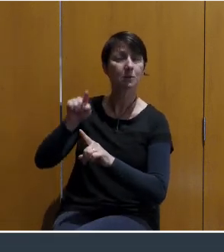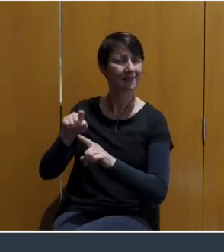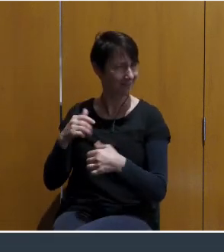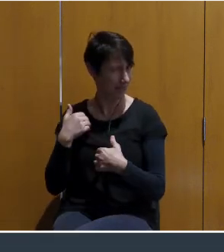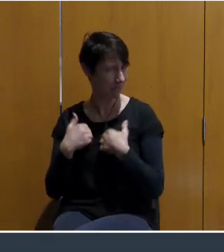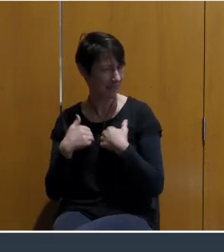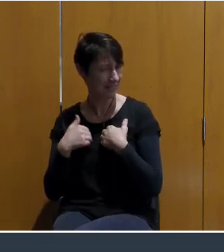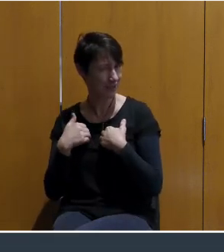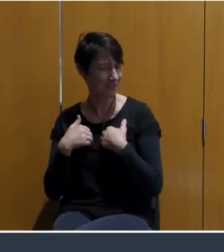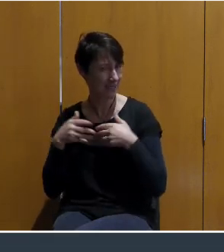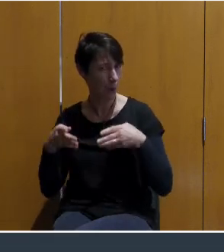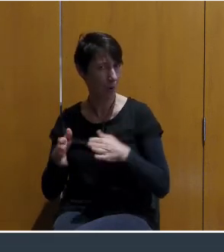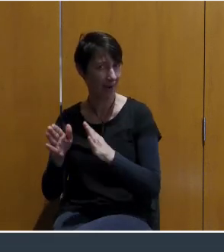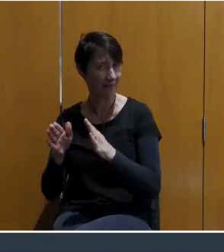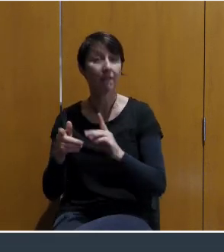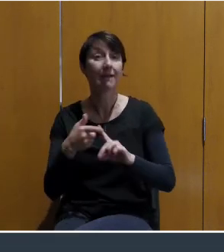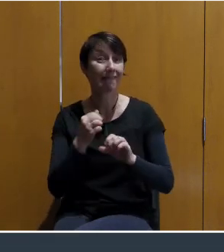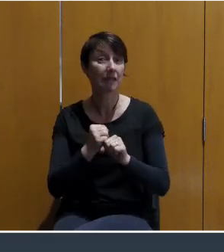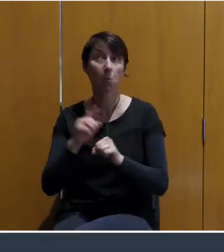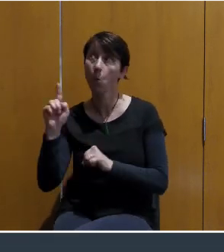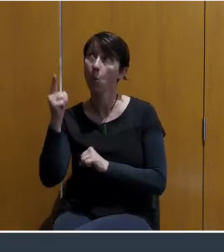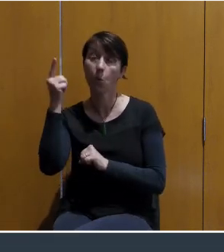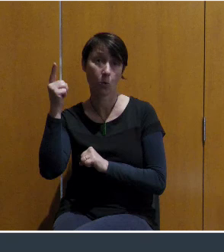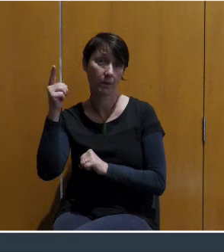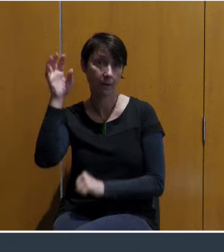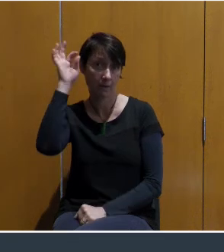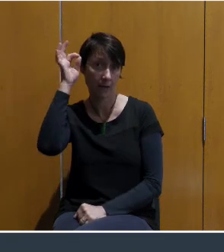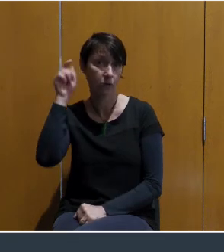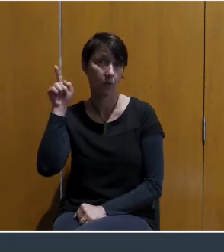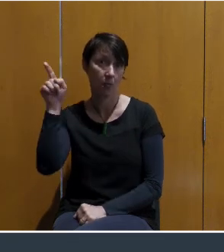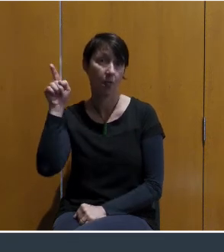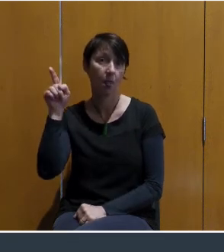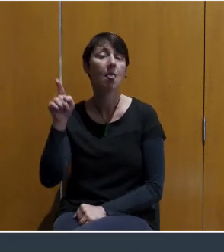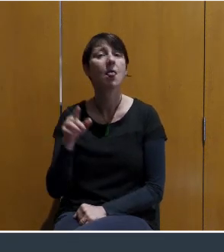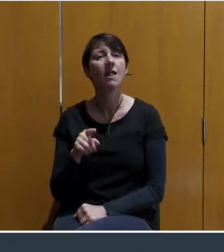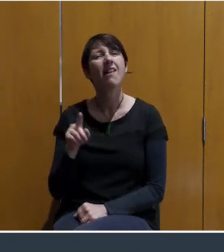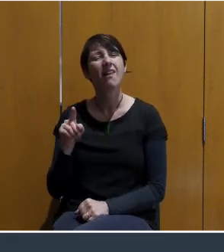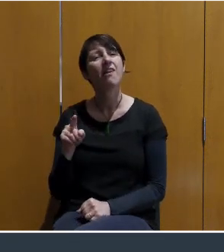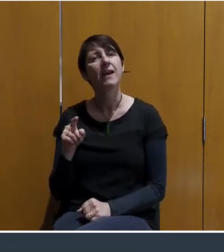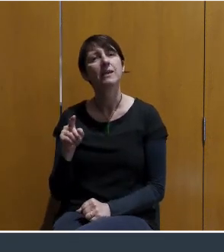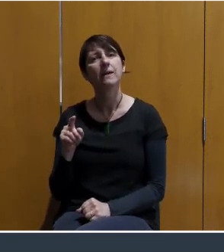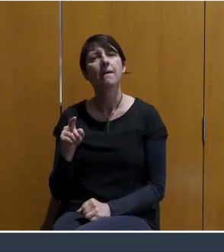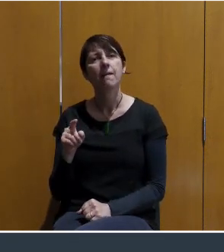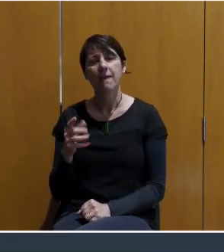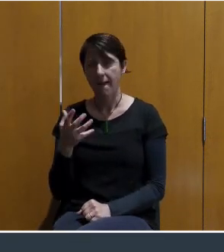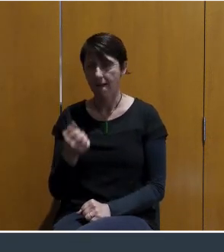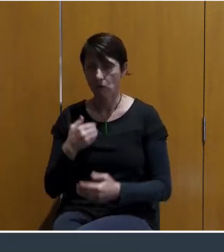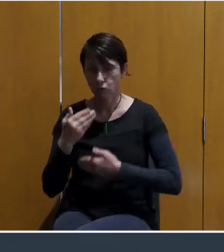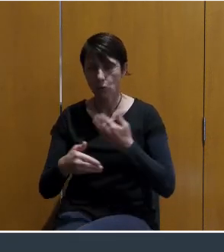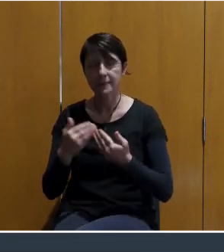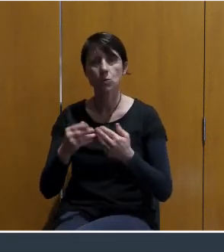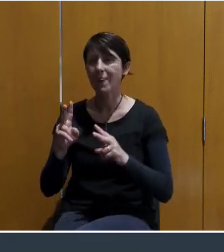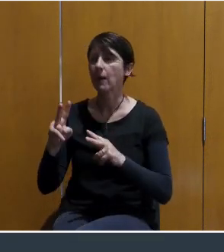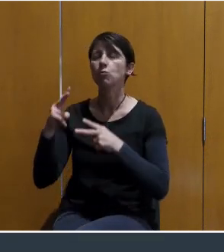approach. For example, Auckland Council, where they have a pathway for review of menacing classification after 12 months. And